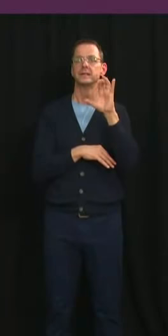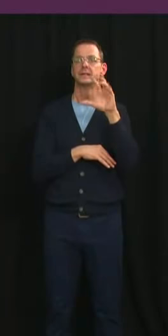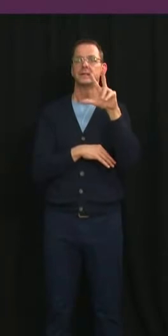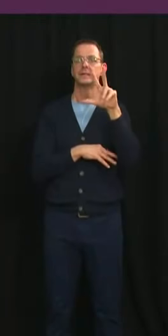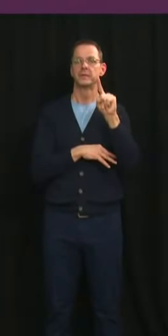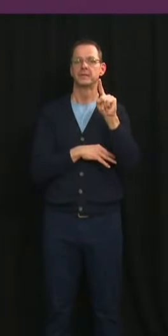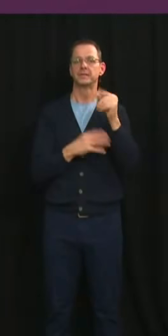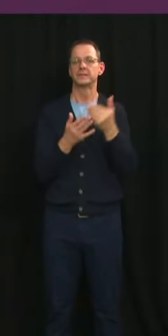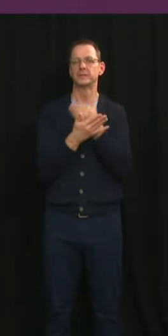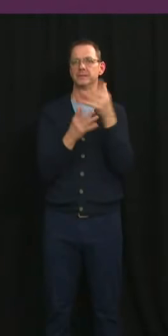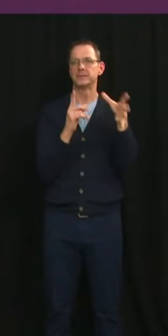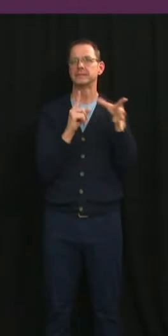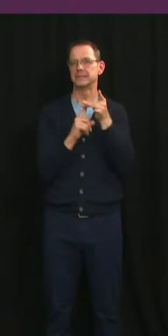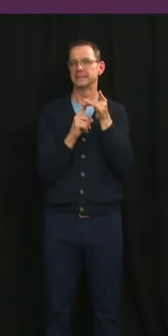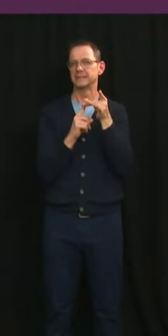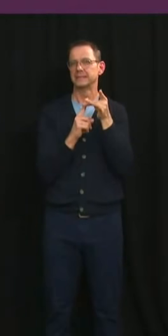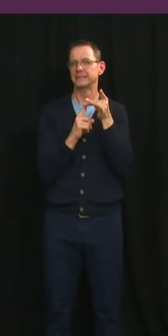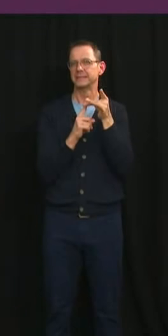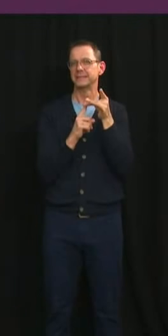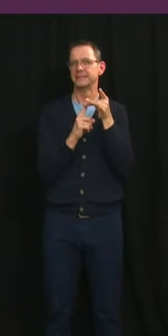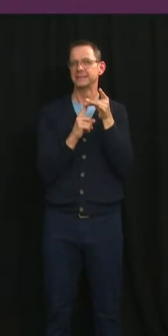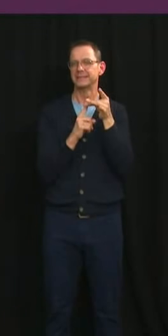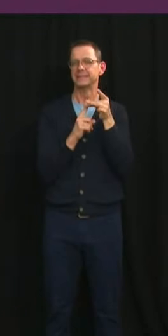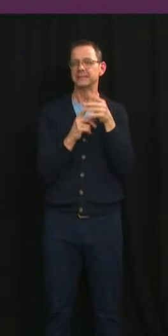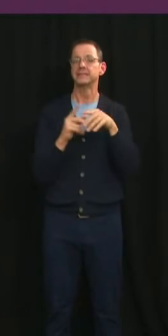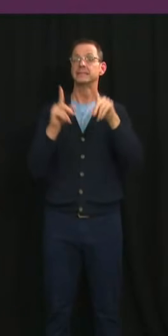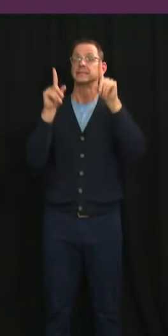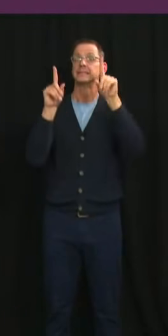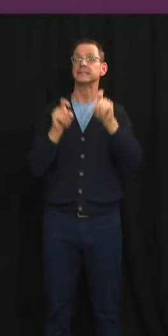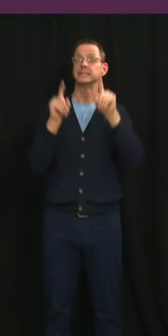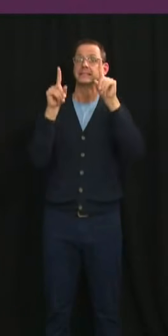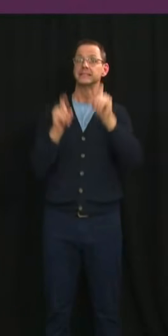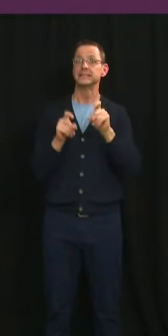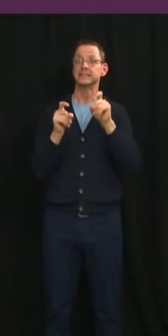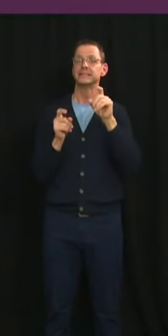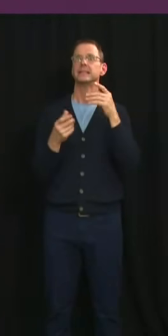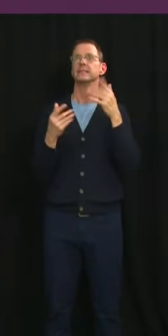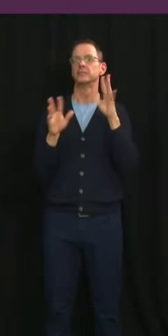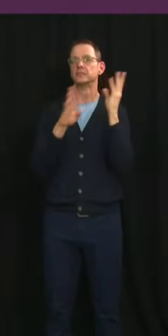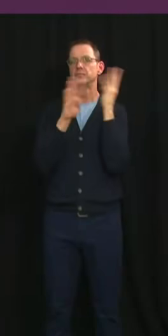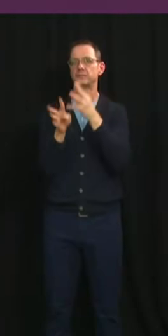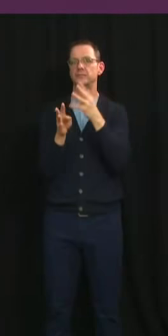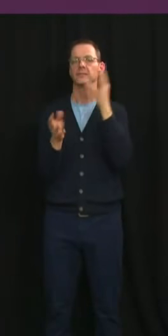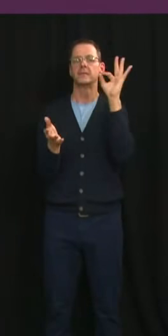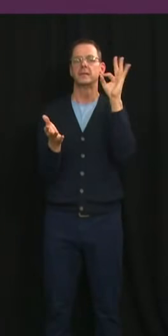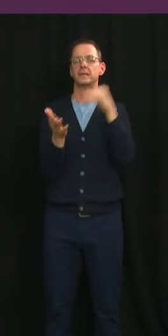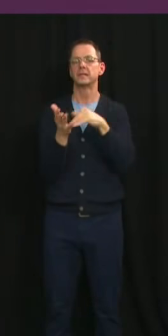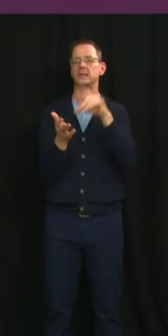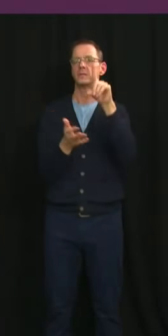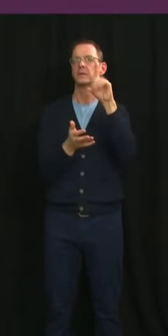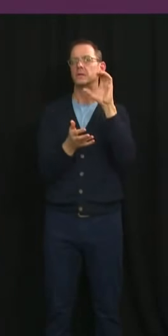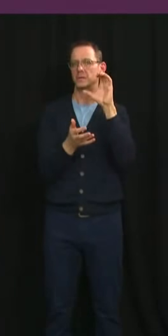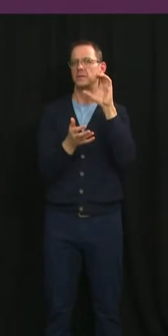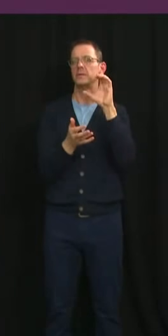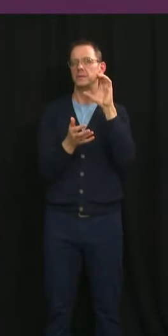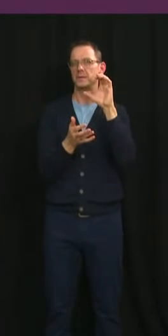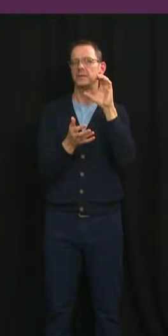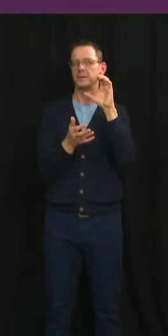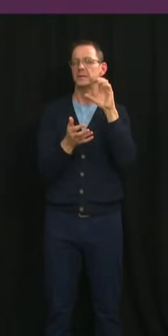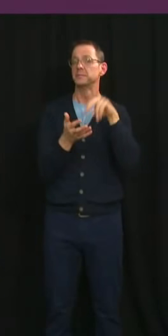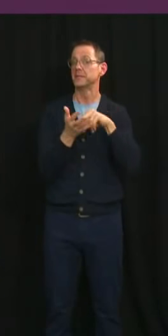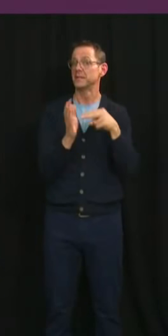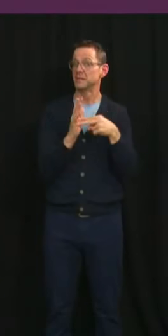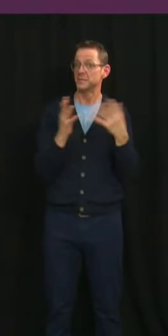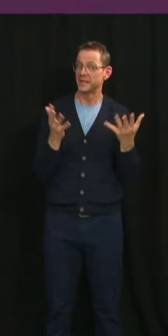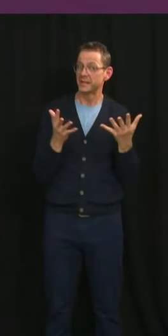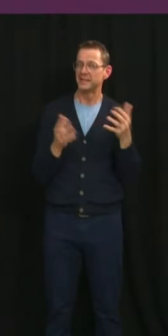puts our positivity rate at about 10.2%. Over the last 24 hours, we have identified 676